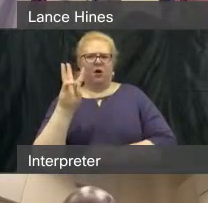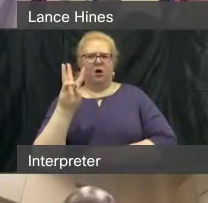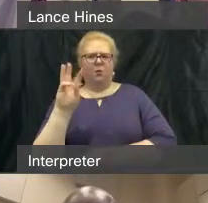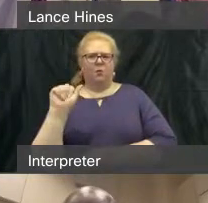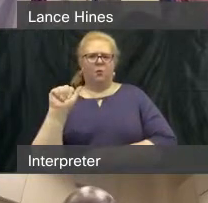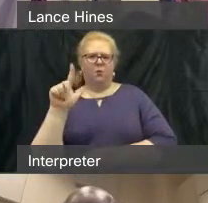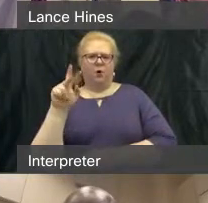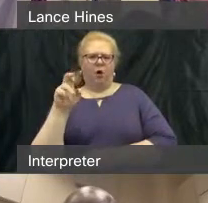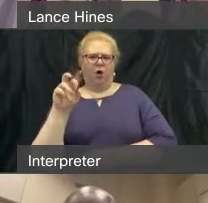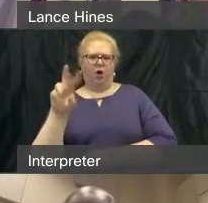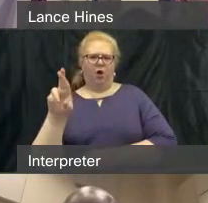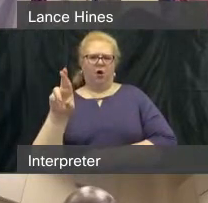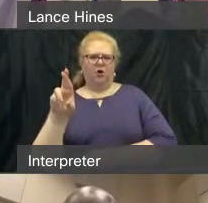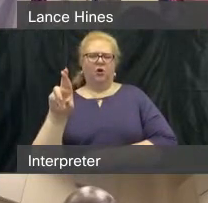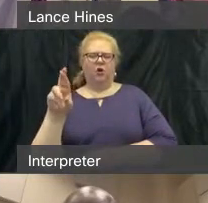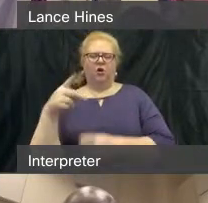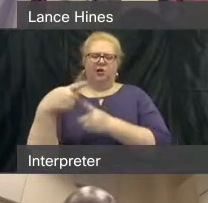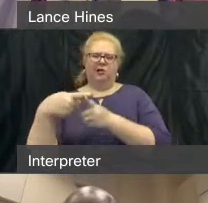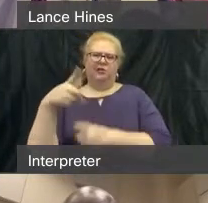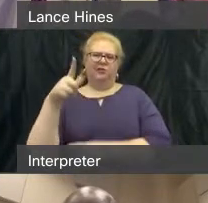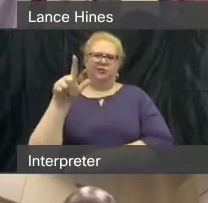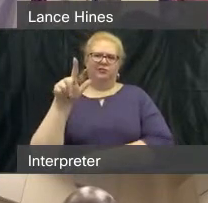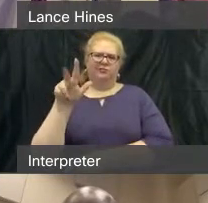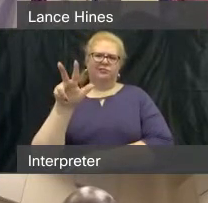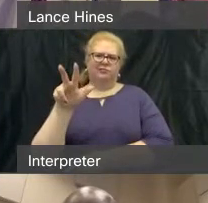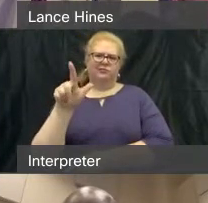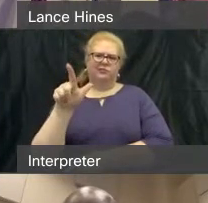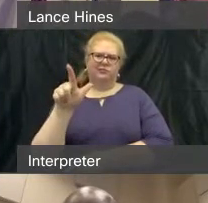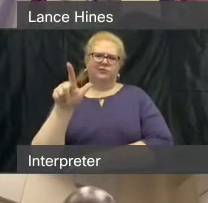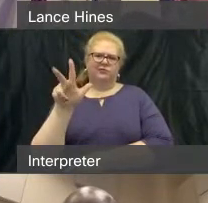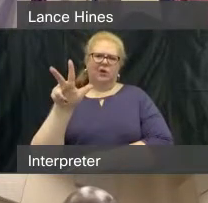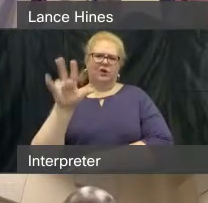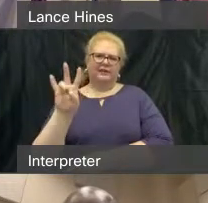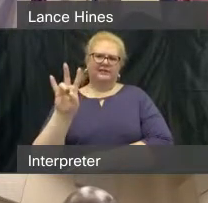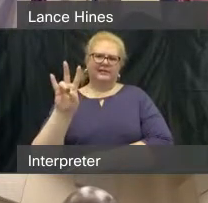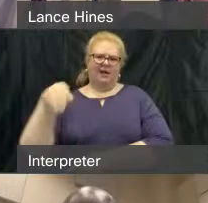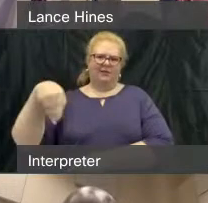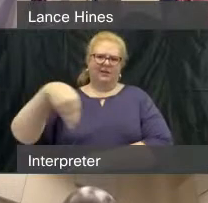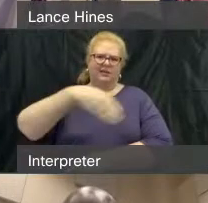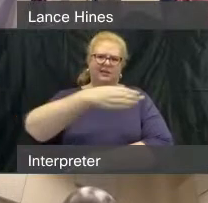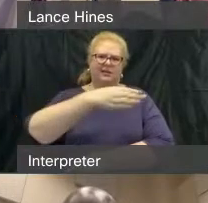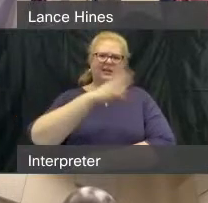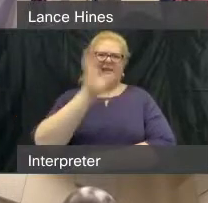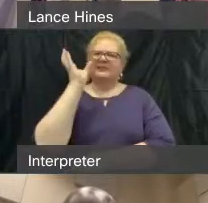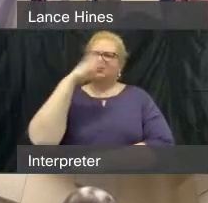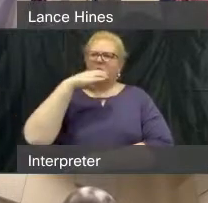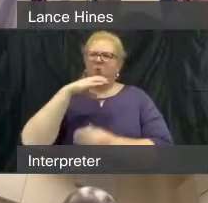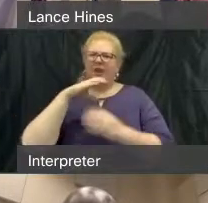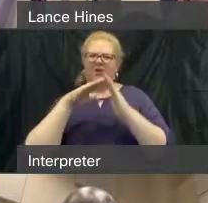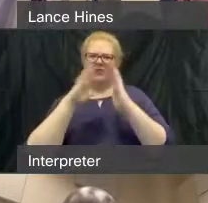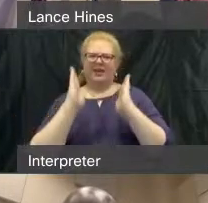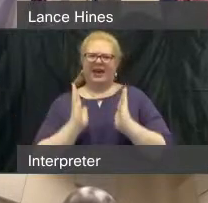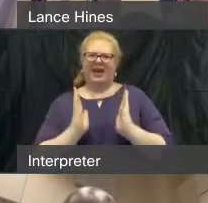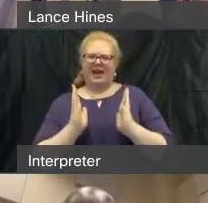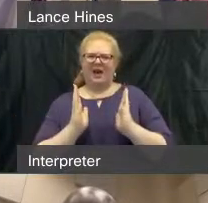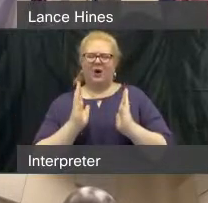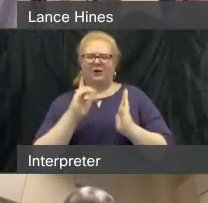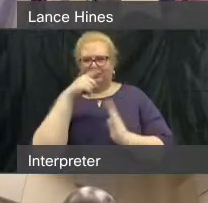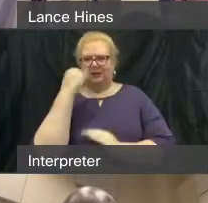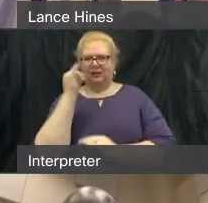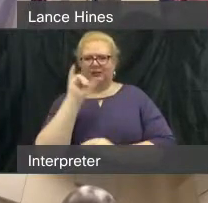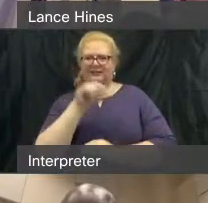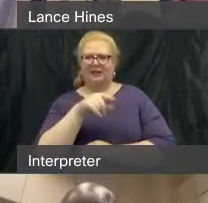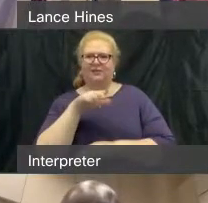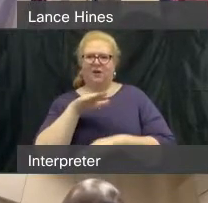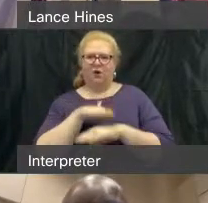of 37th in there. Is just kind of weird the way the houses are, because it looks like they are on